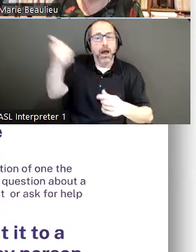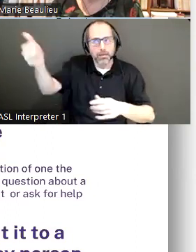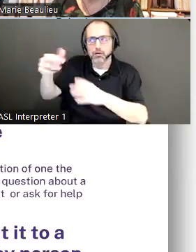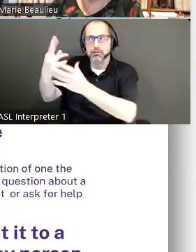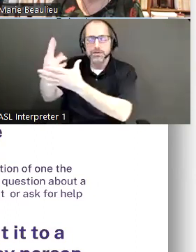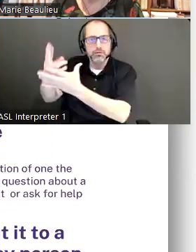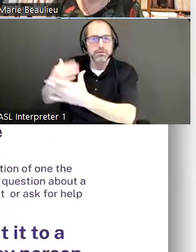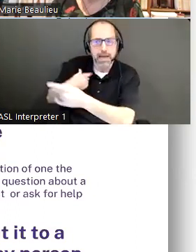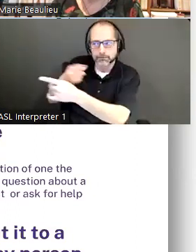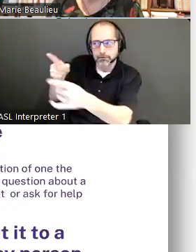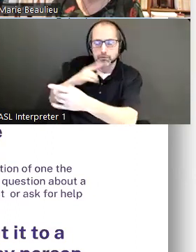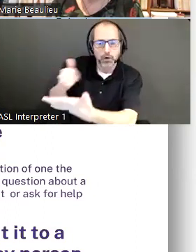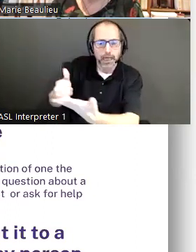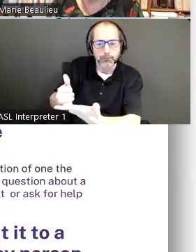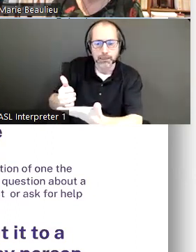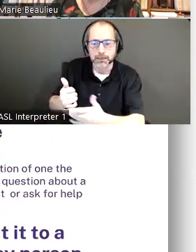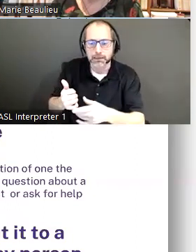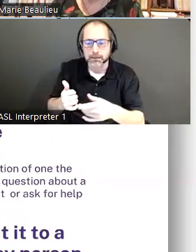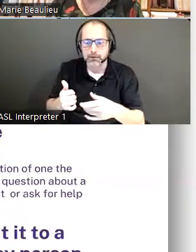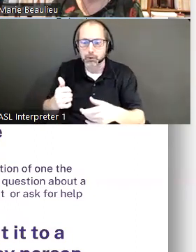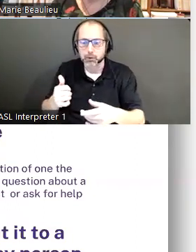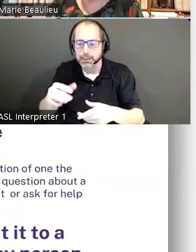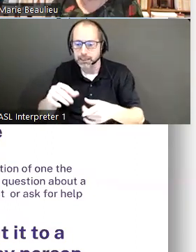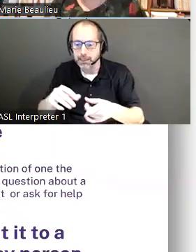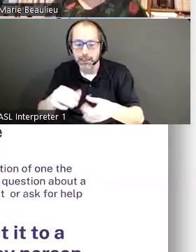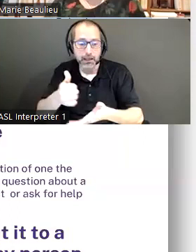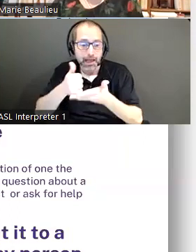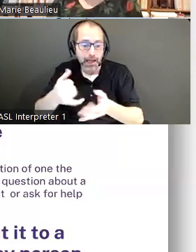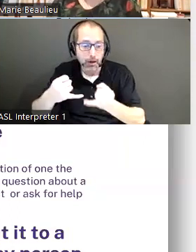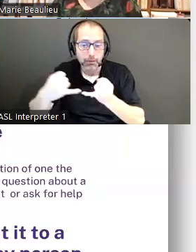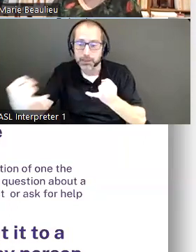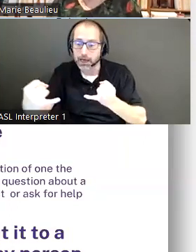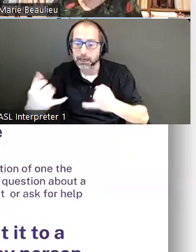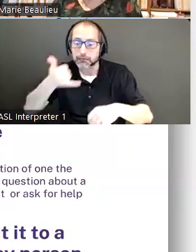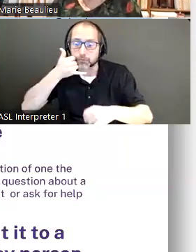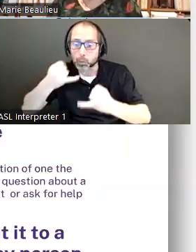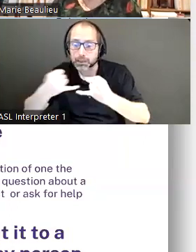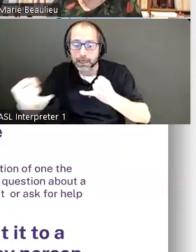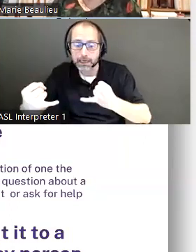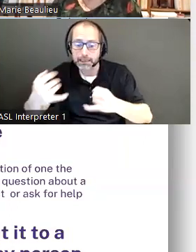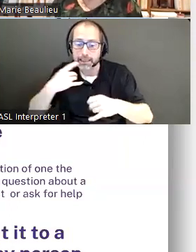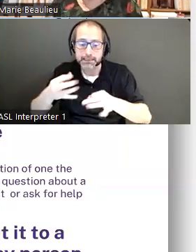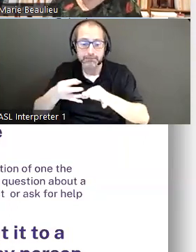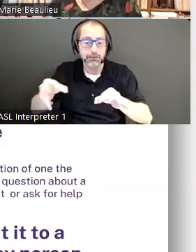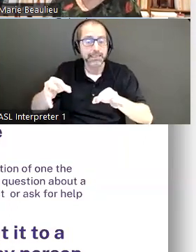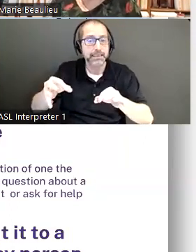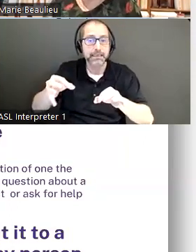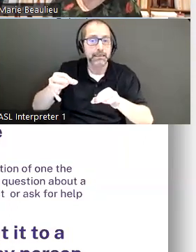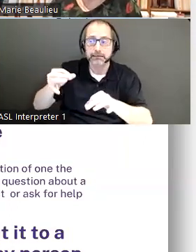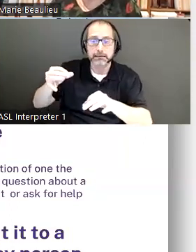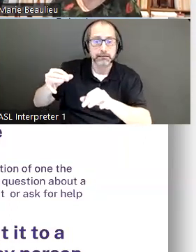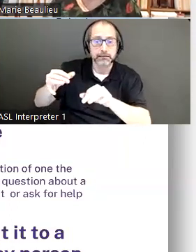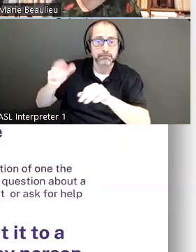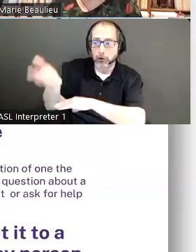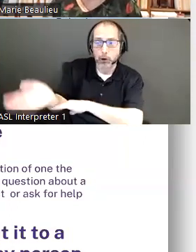the mistreatment helpline. So this is a free provincial telephone line accessible all year long, all day